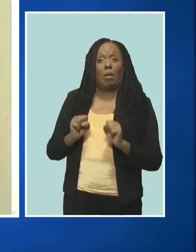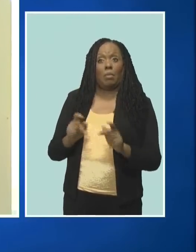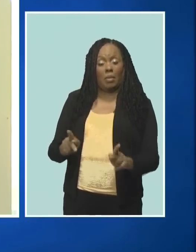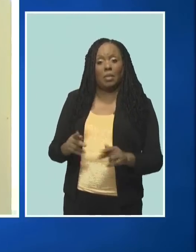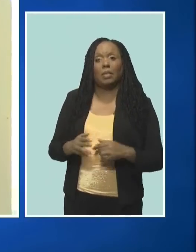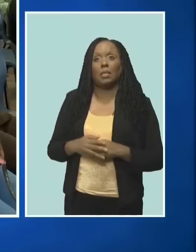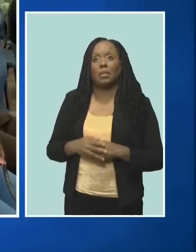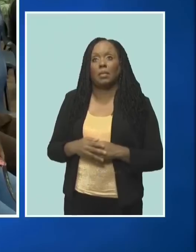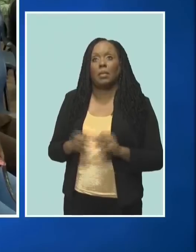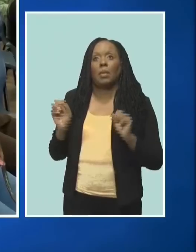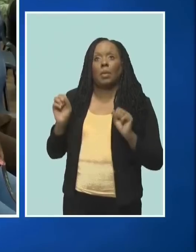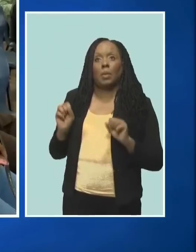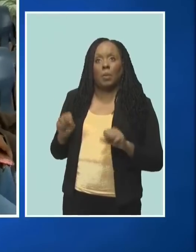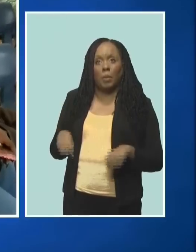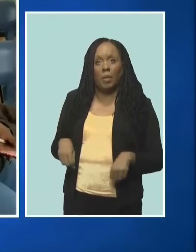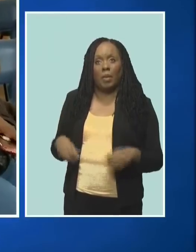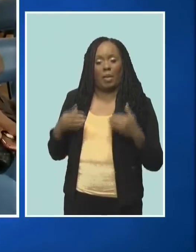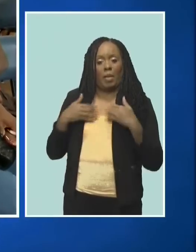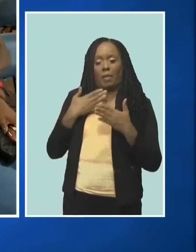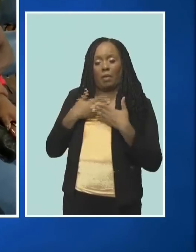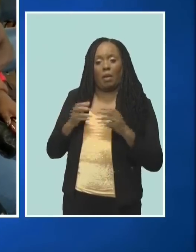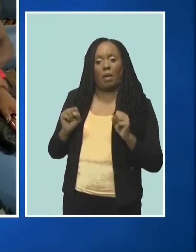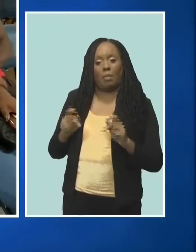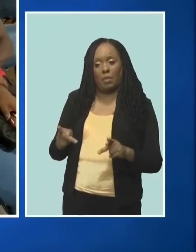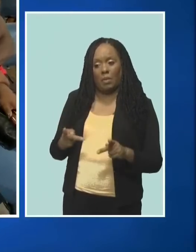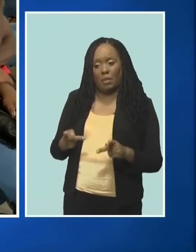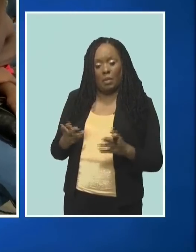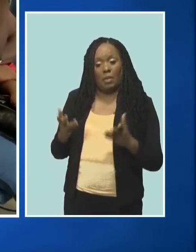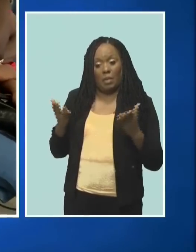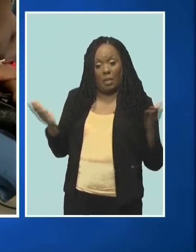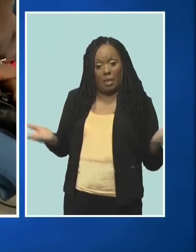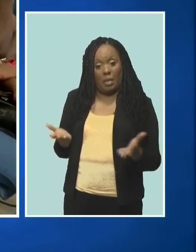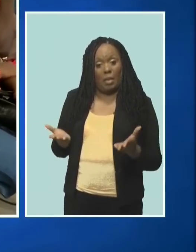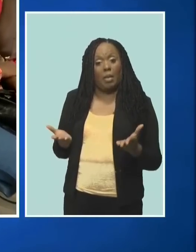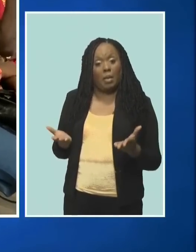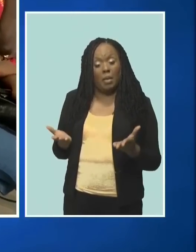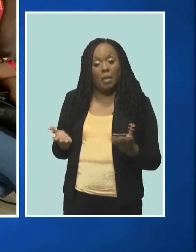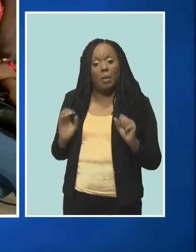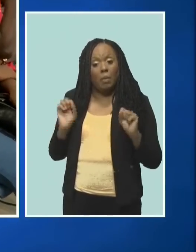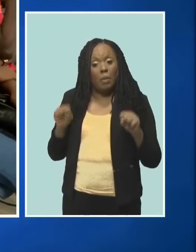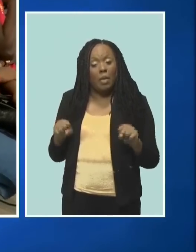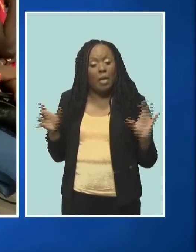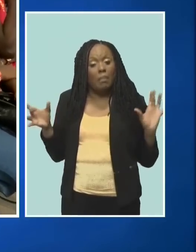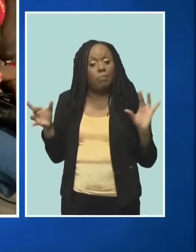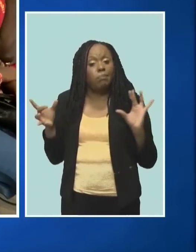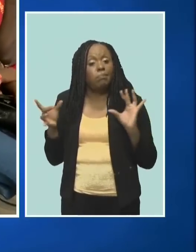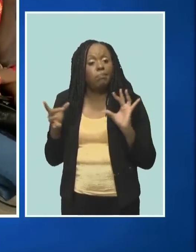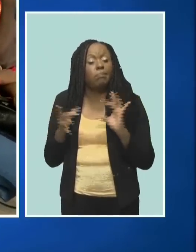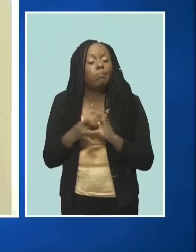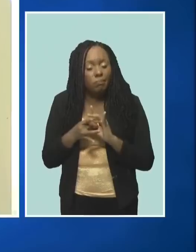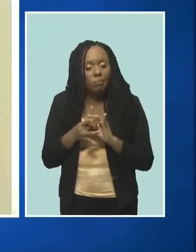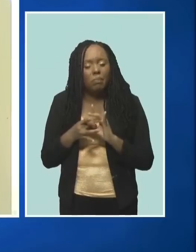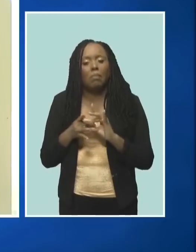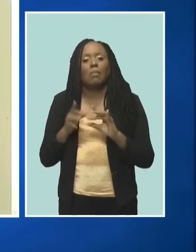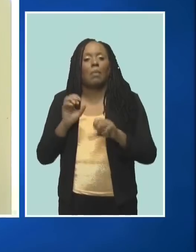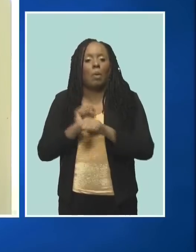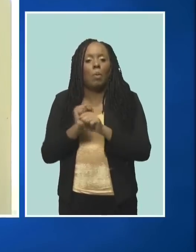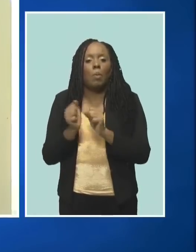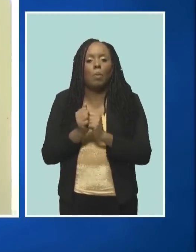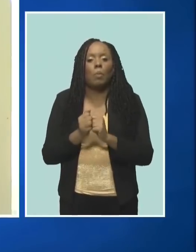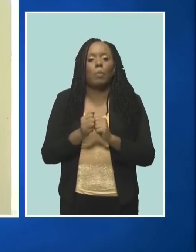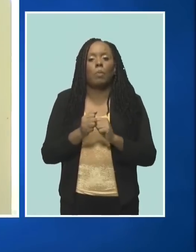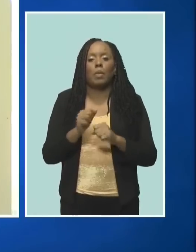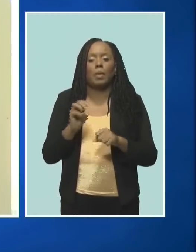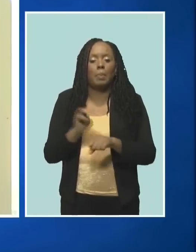can relate here and be felt here, you close that gap. And that's why ministers have to work with MPs, have to work with community